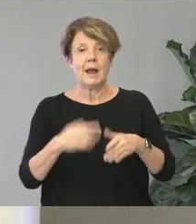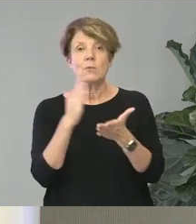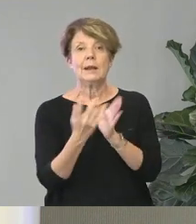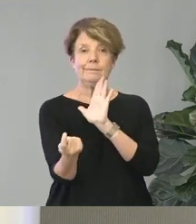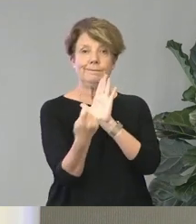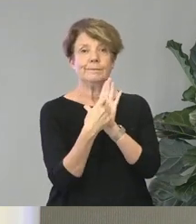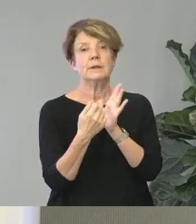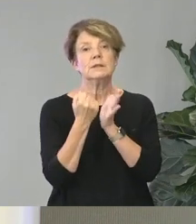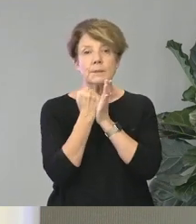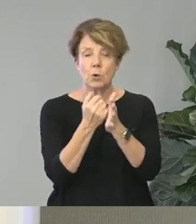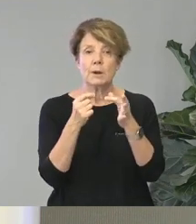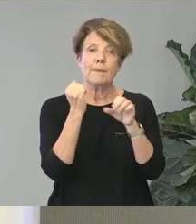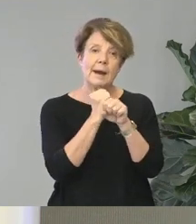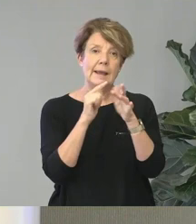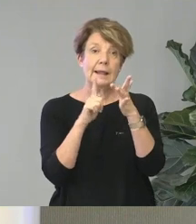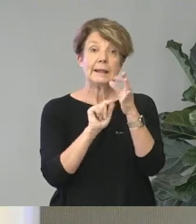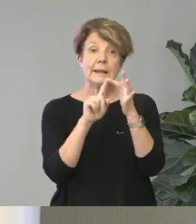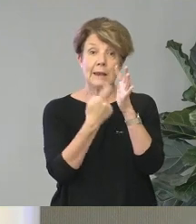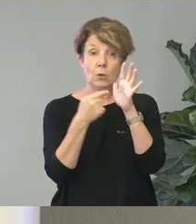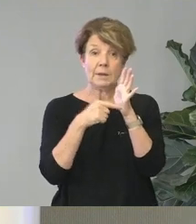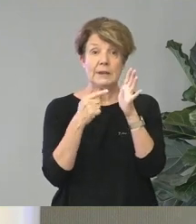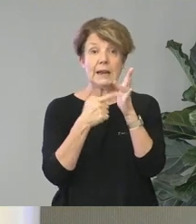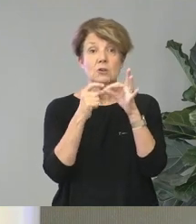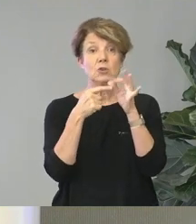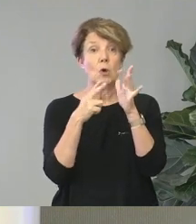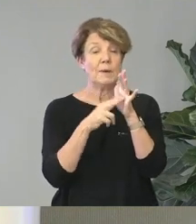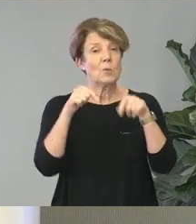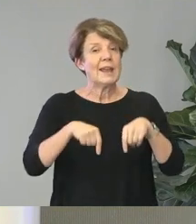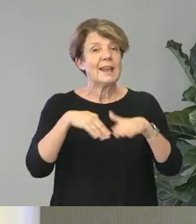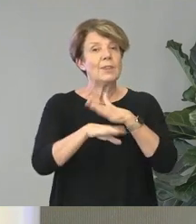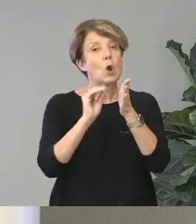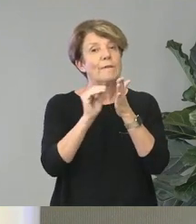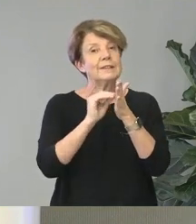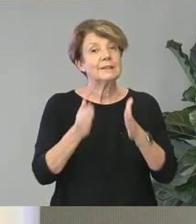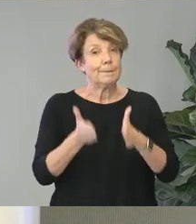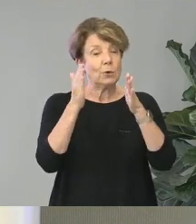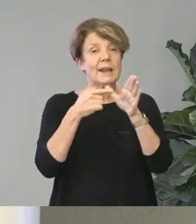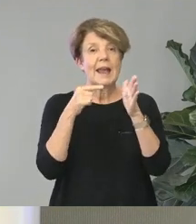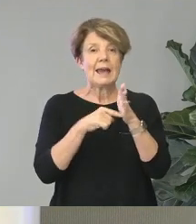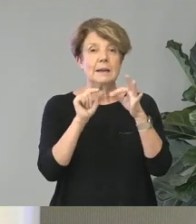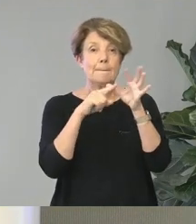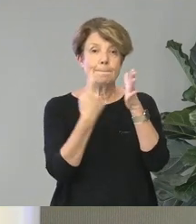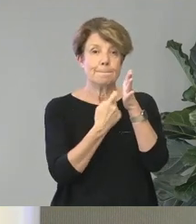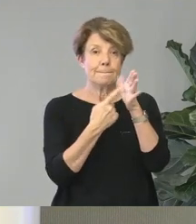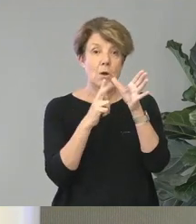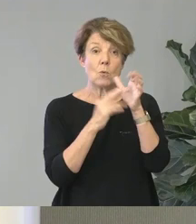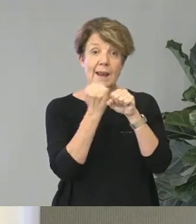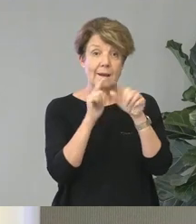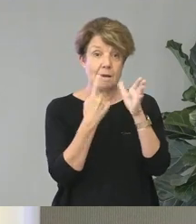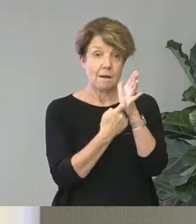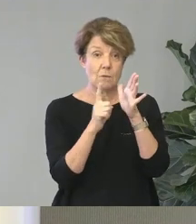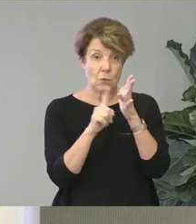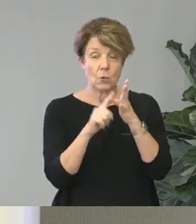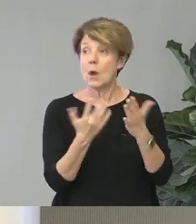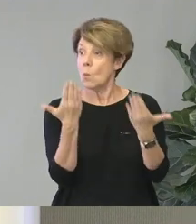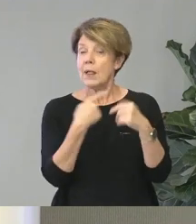firm Gilbert and Tobin. And we're currently here in their offices in Sydney at Barangaroo. To welcome us to this